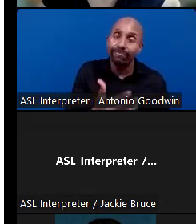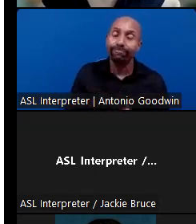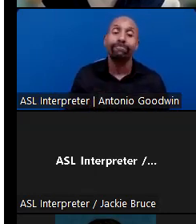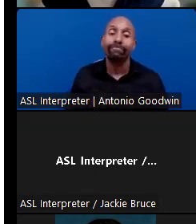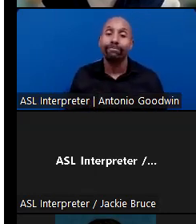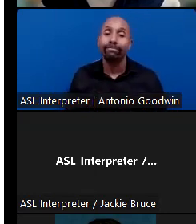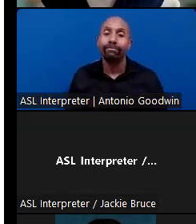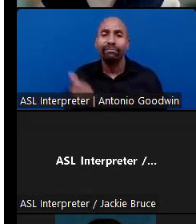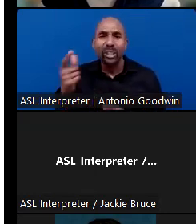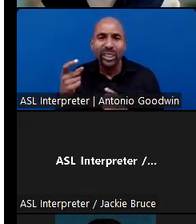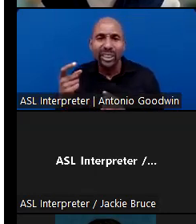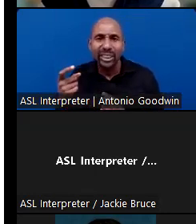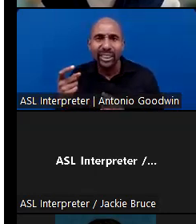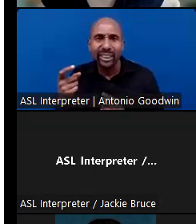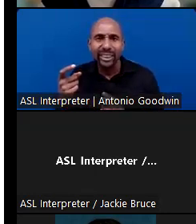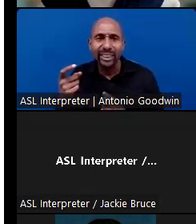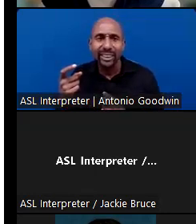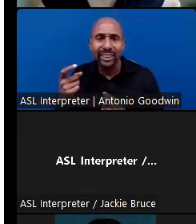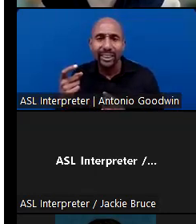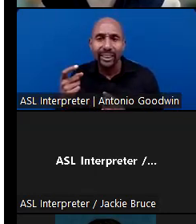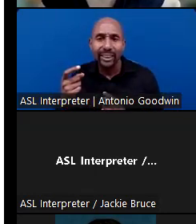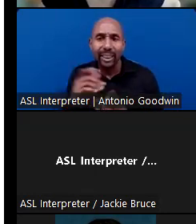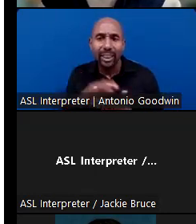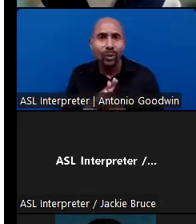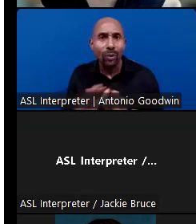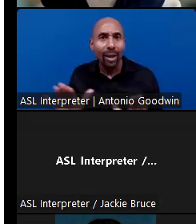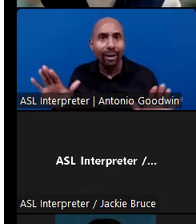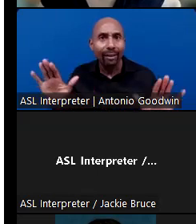Y'all are quiet today. I said that last time too.